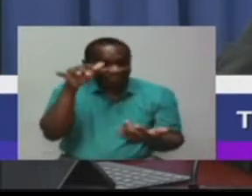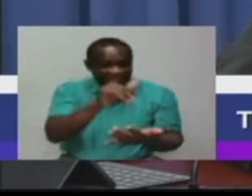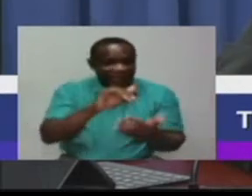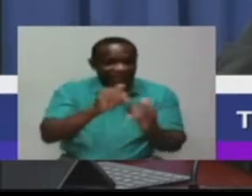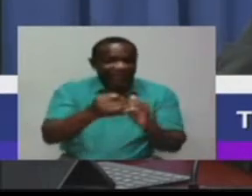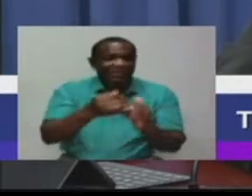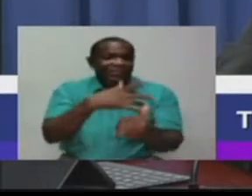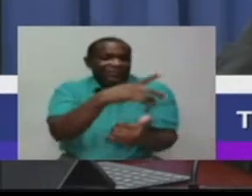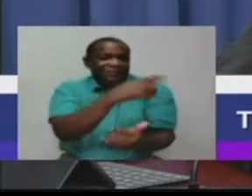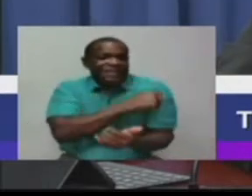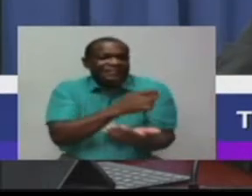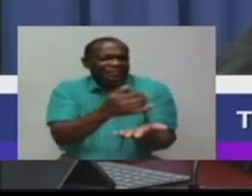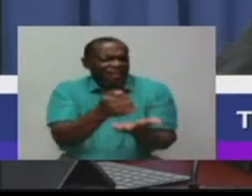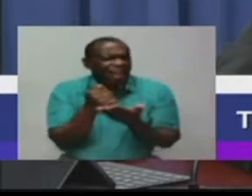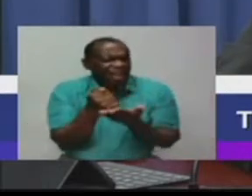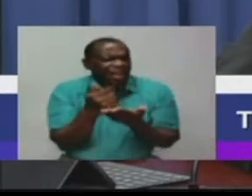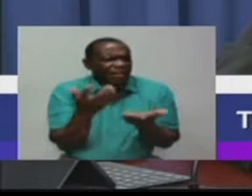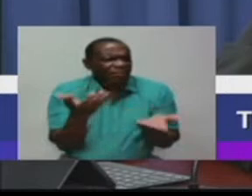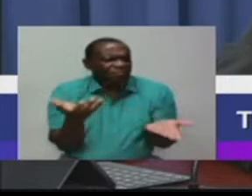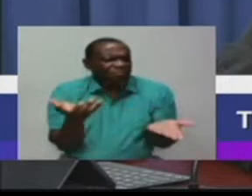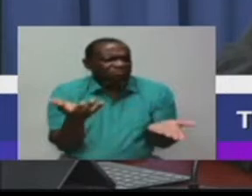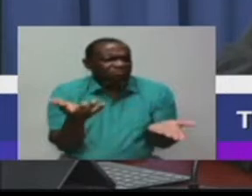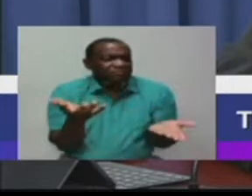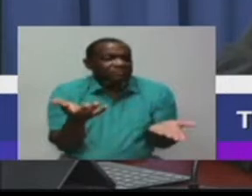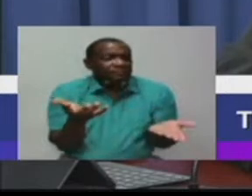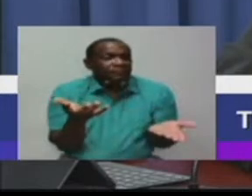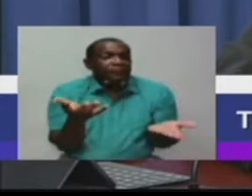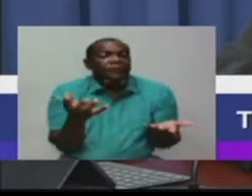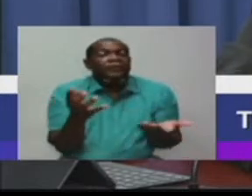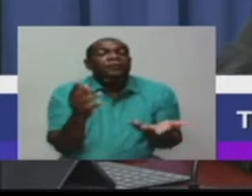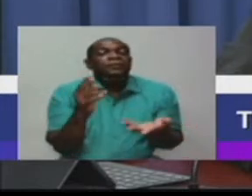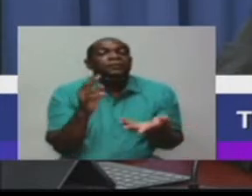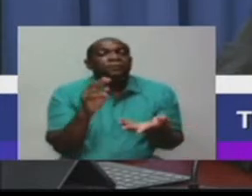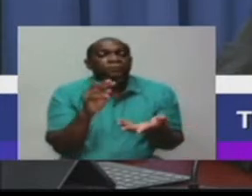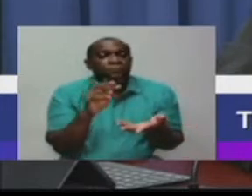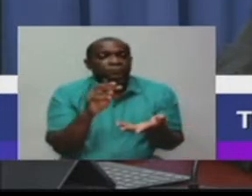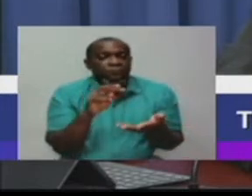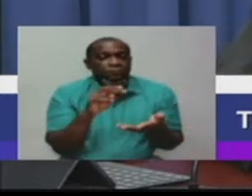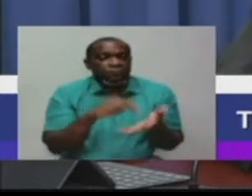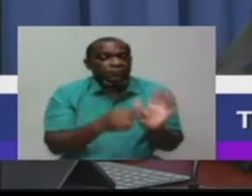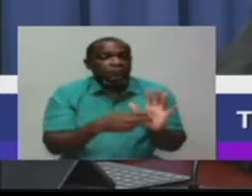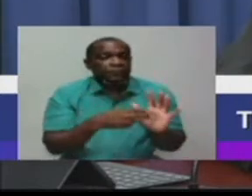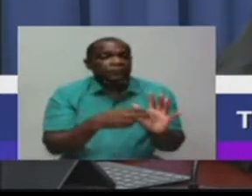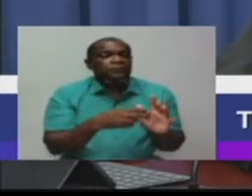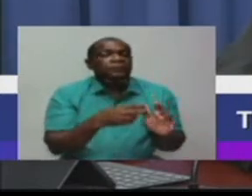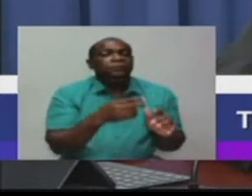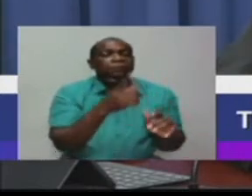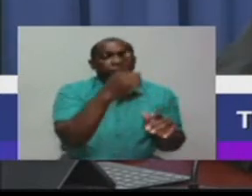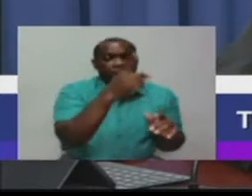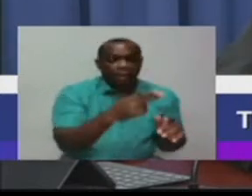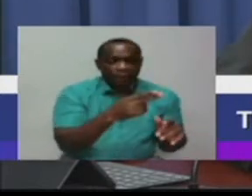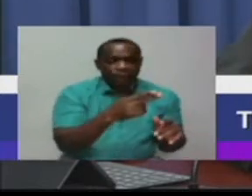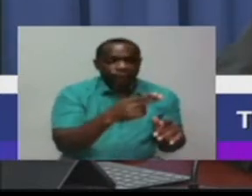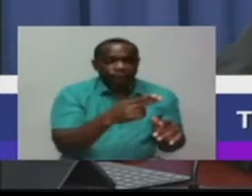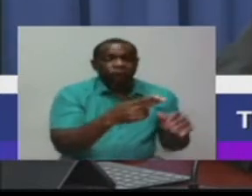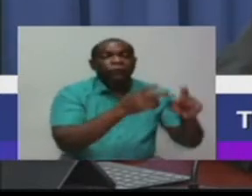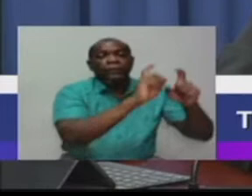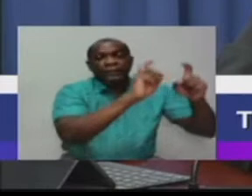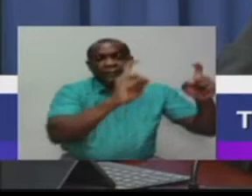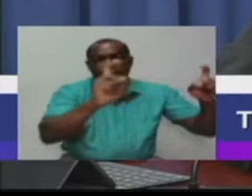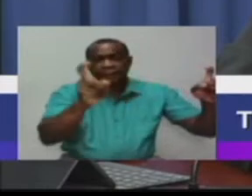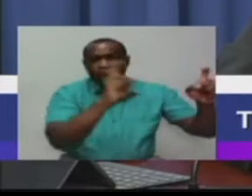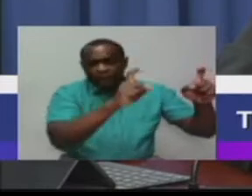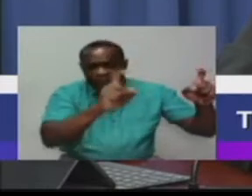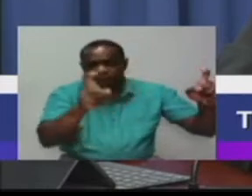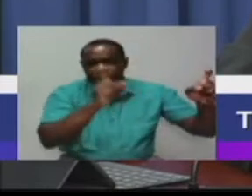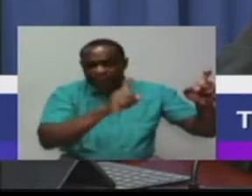reserve the other half for second doses. So anybody who doesn't get vaccinated in